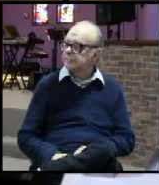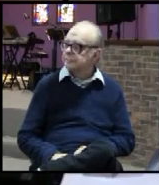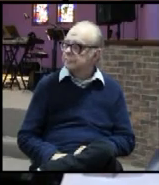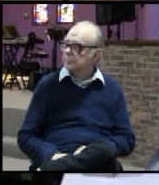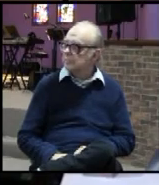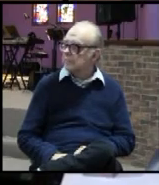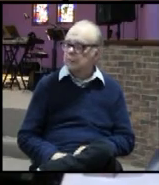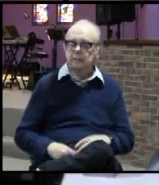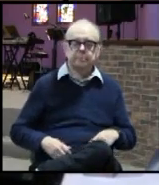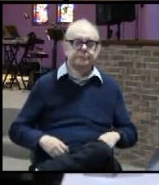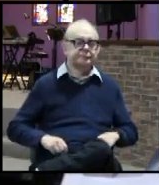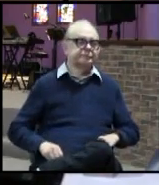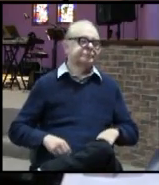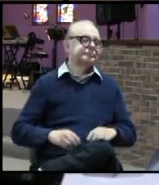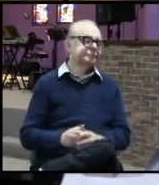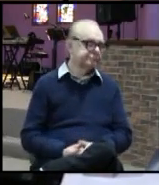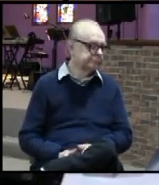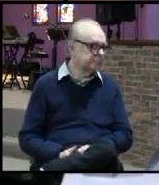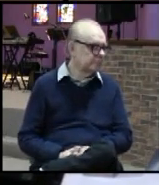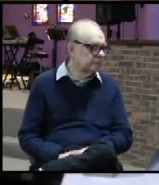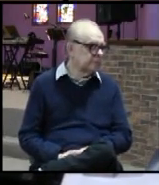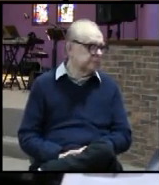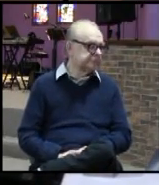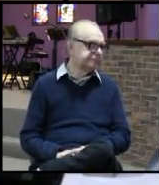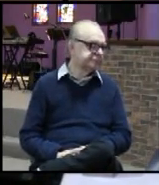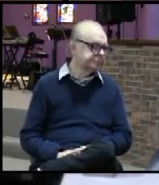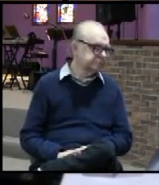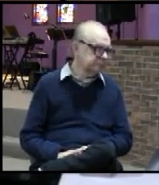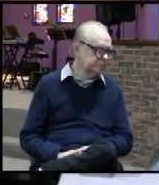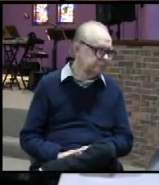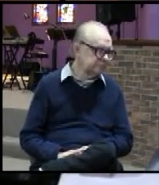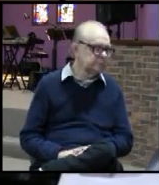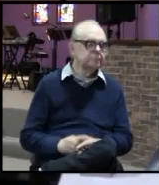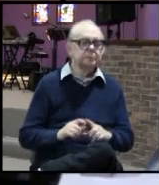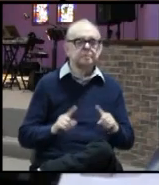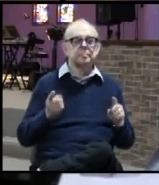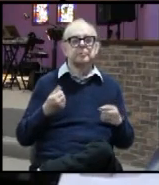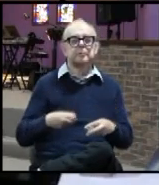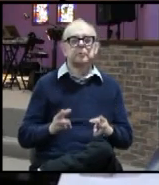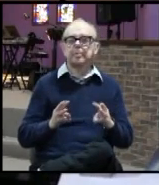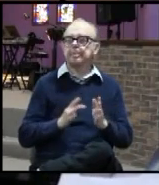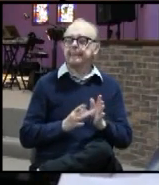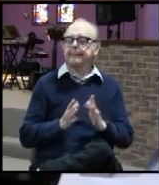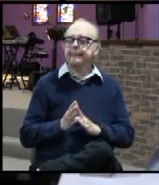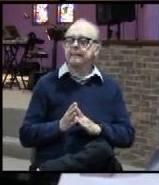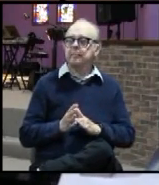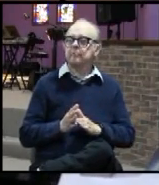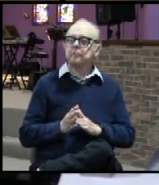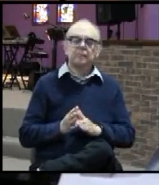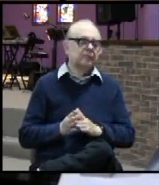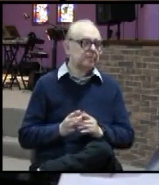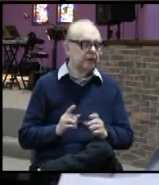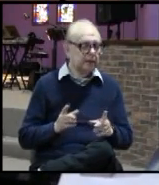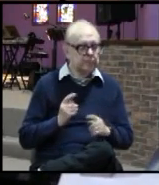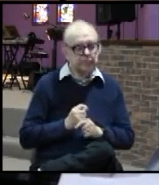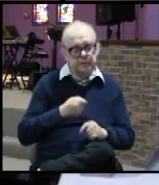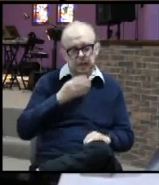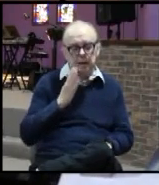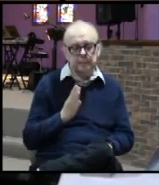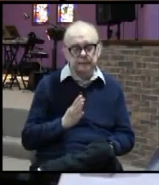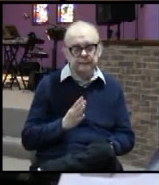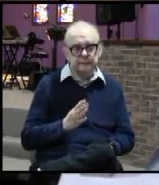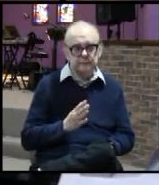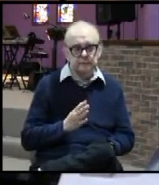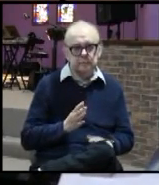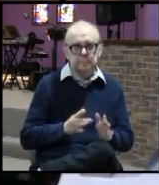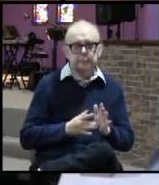But it will never get below that, due to taxes. But anyway, Jesus gave up his life trusting God, okay? And